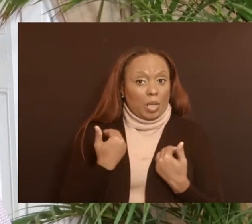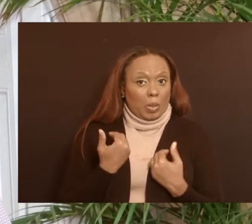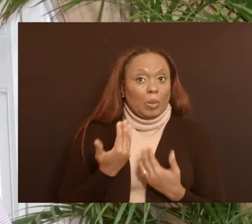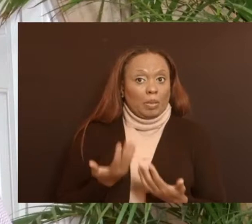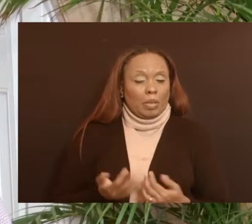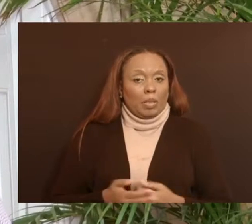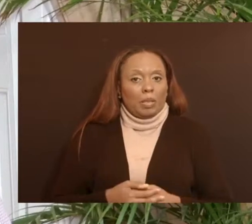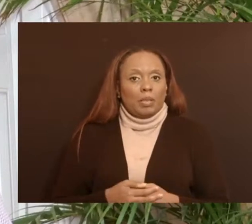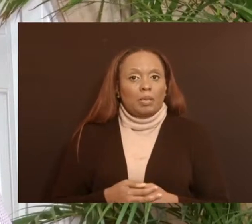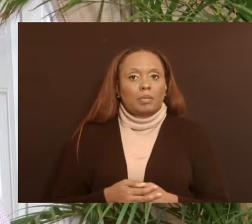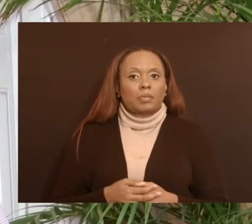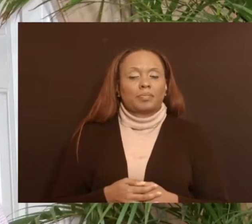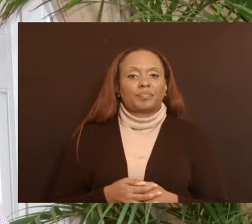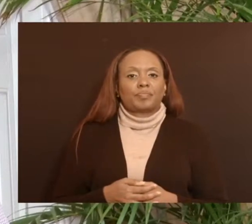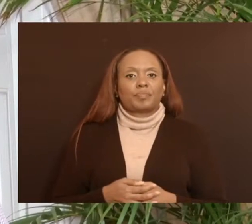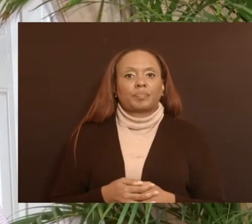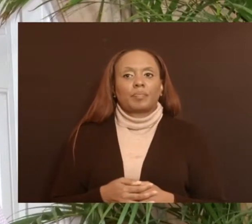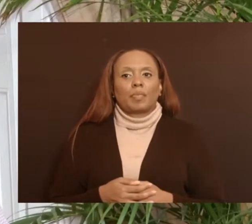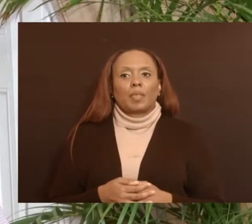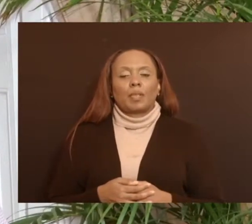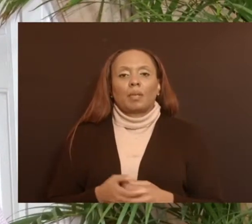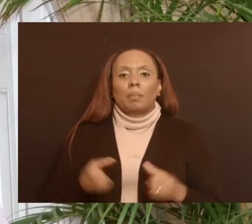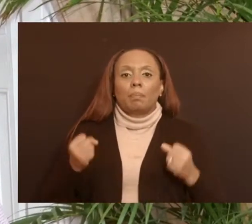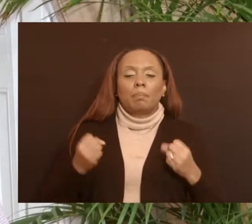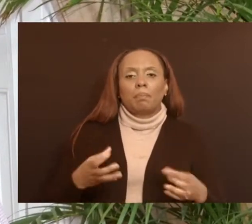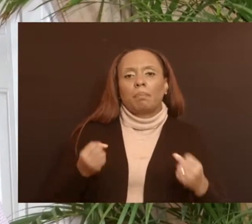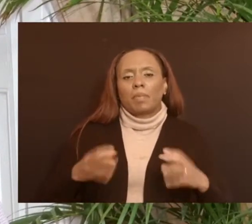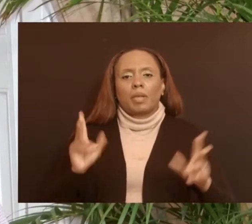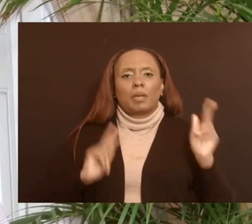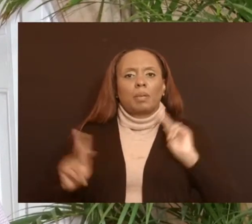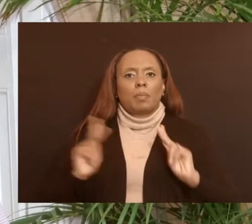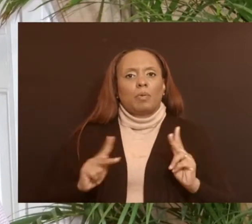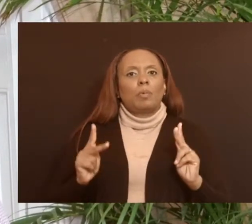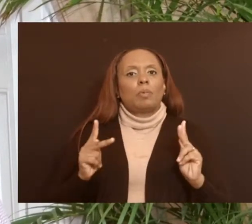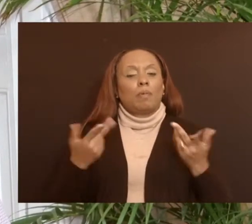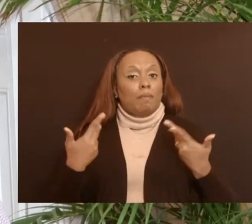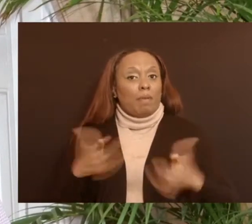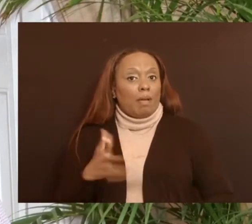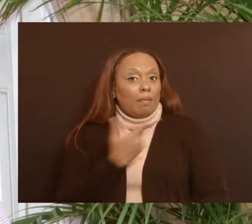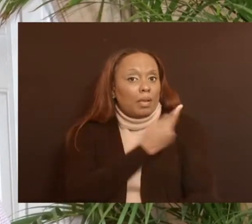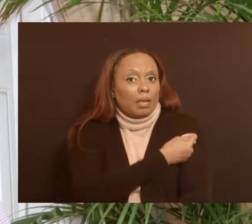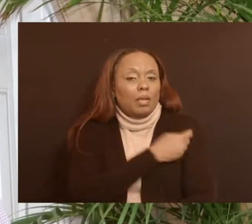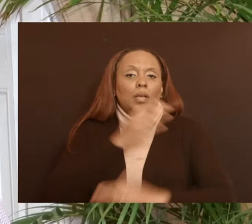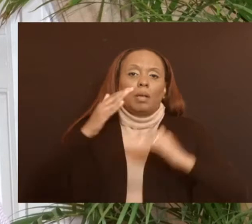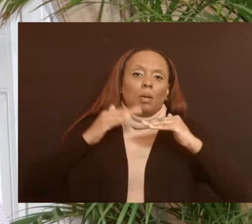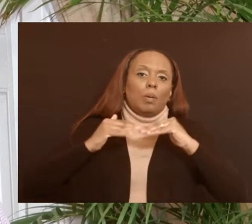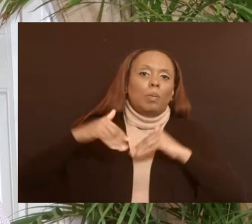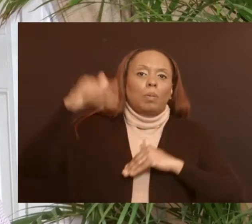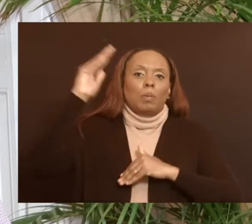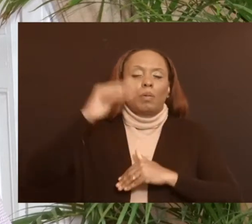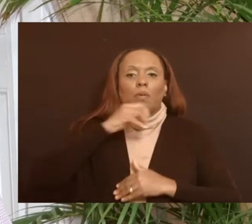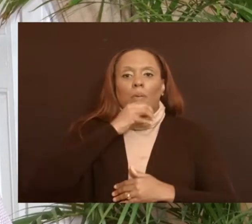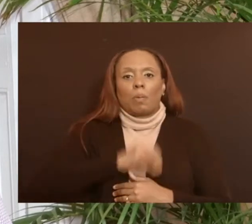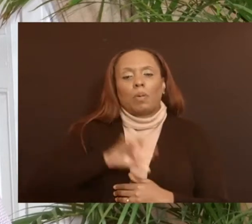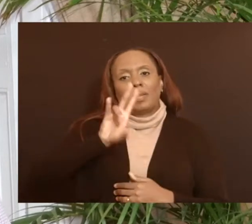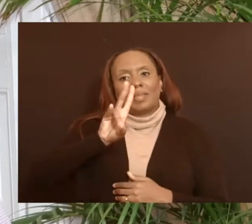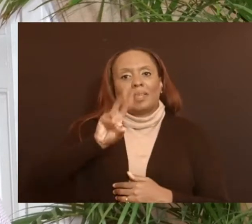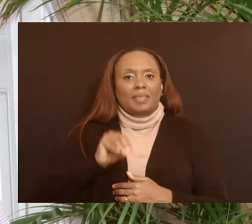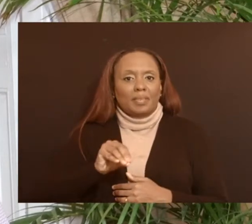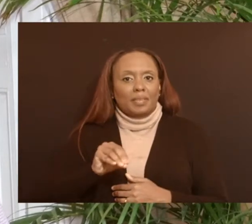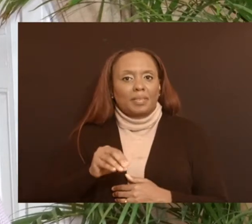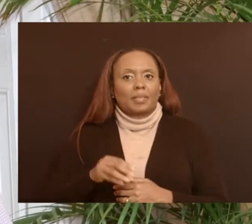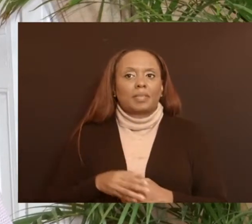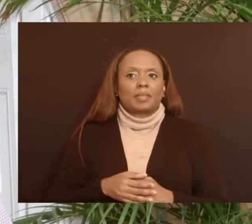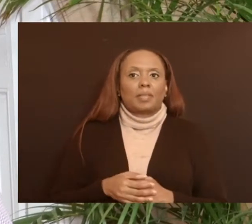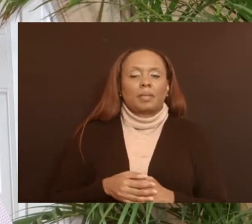were vaccinated in the first tranches were persons who were over the age of 70 and persons